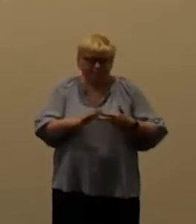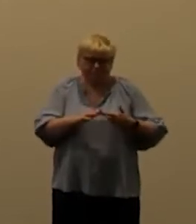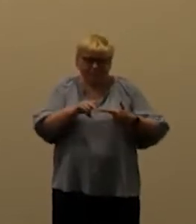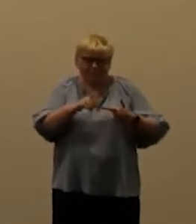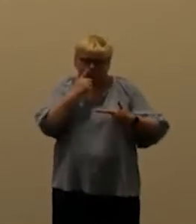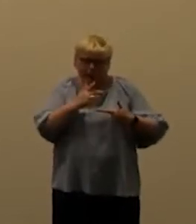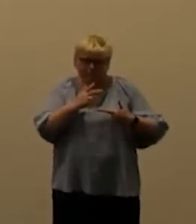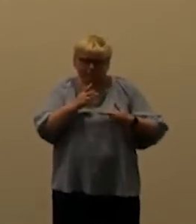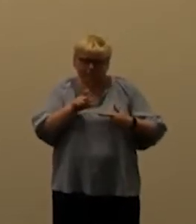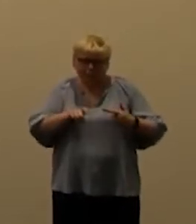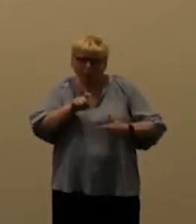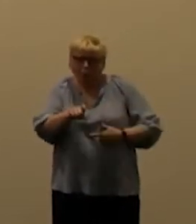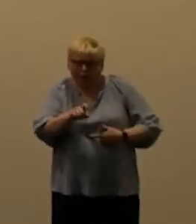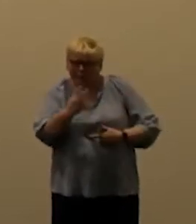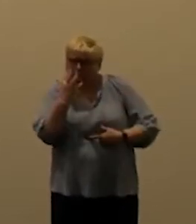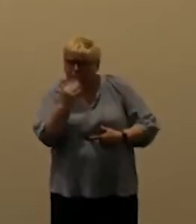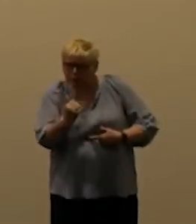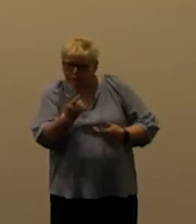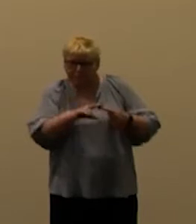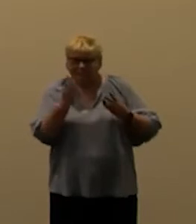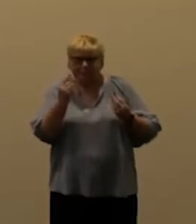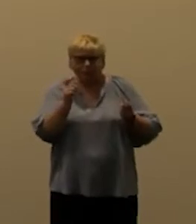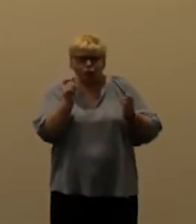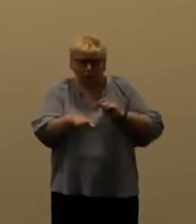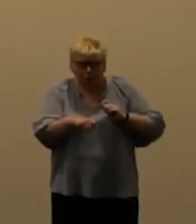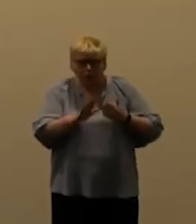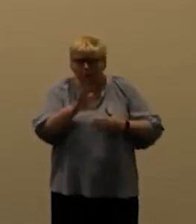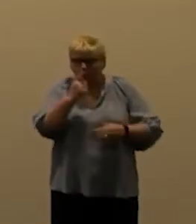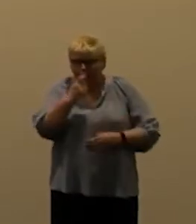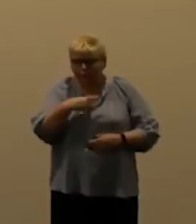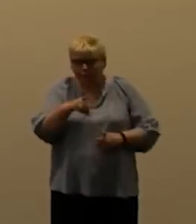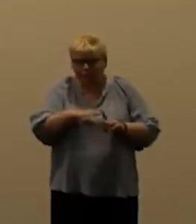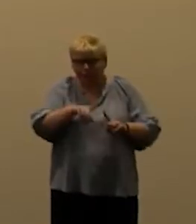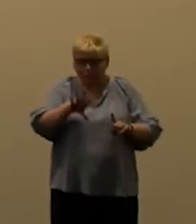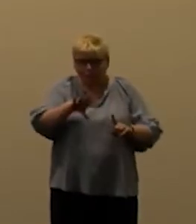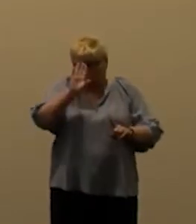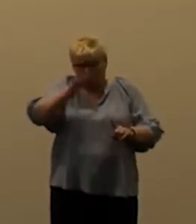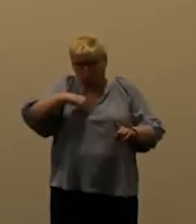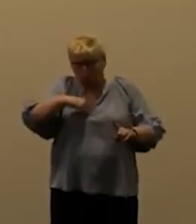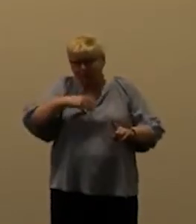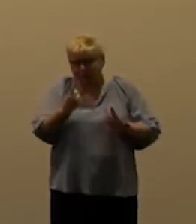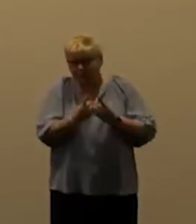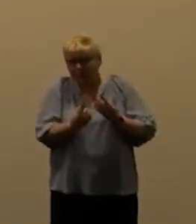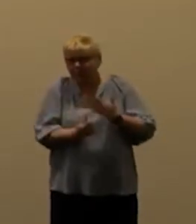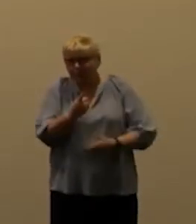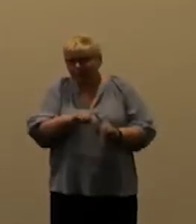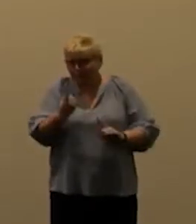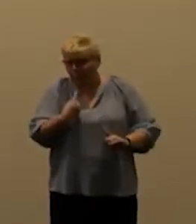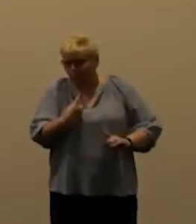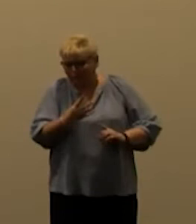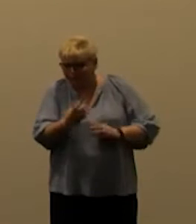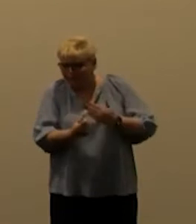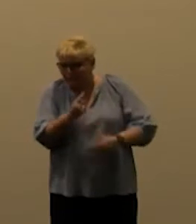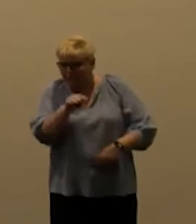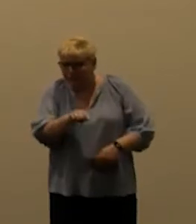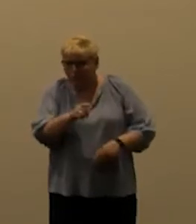configuration drifts is the important thing. So say that setting has changed, we can log that and basically alert us to that change. So if someone has, say, flipped